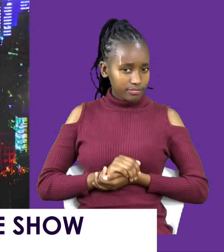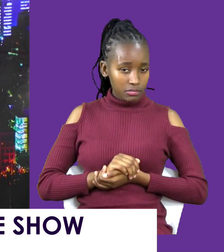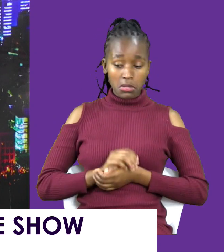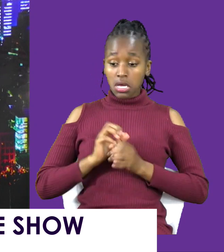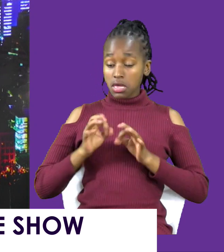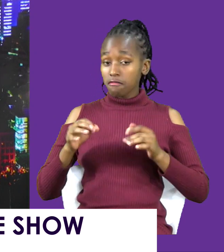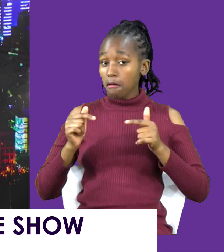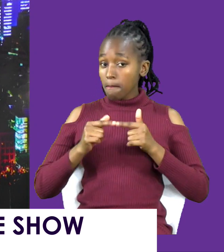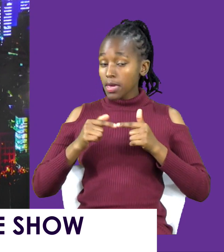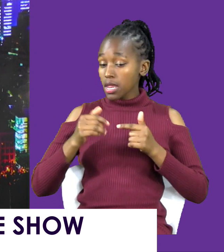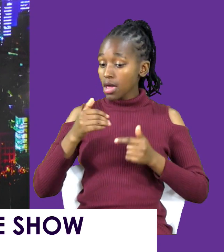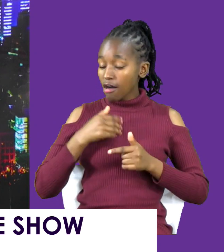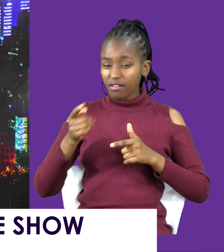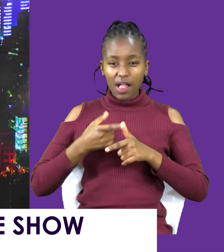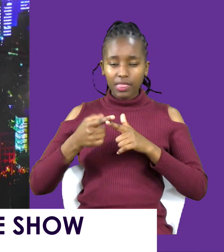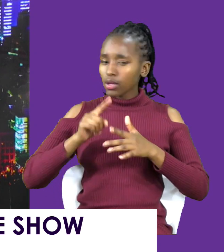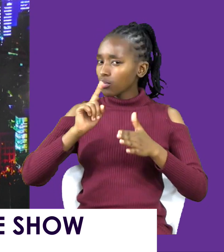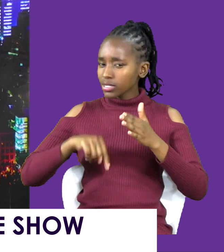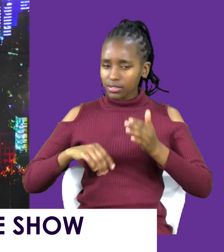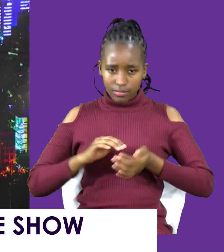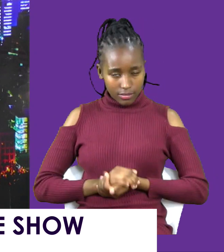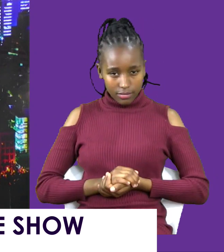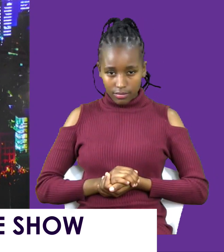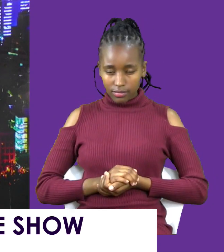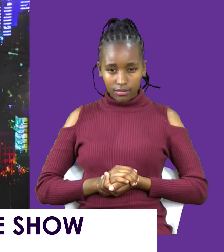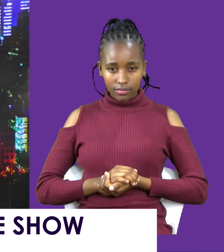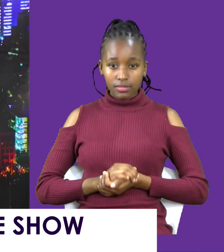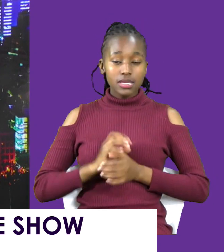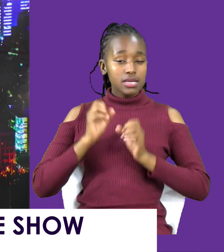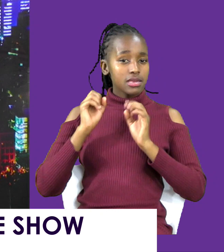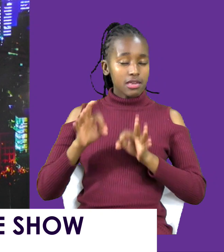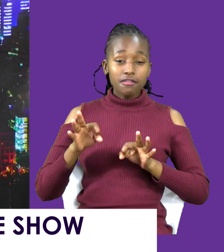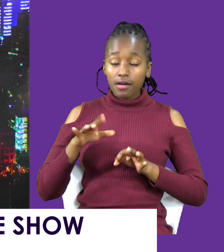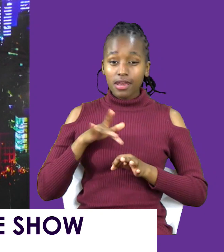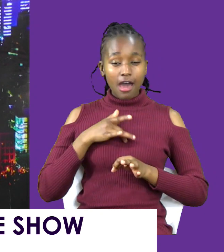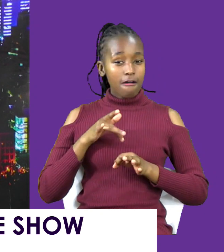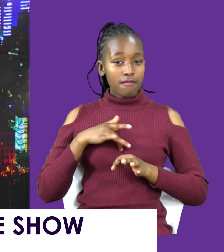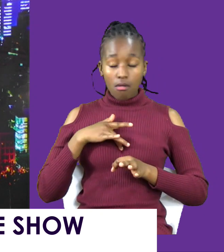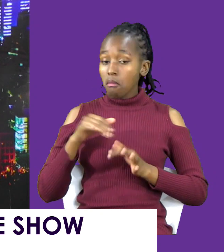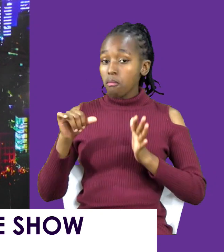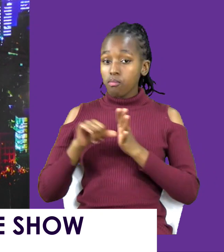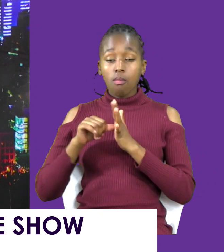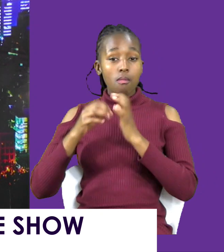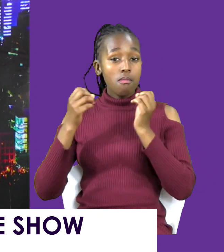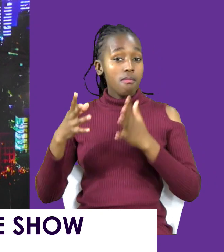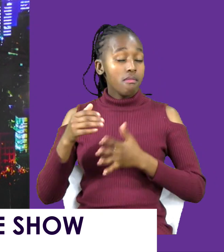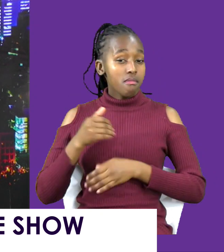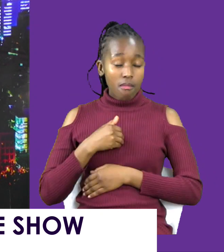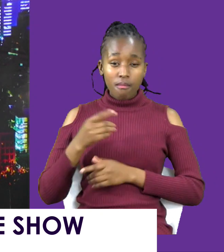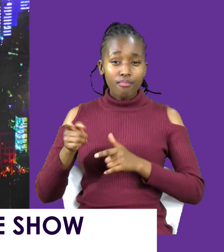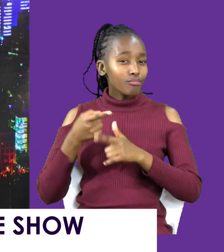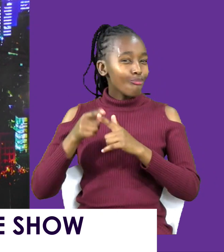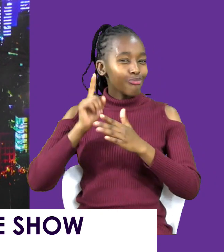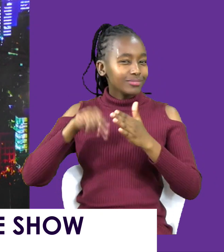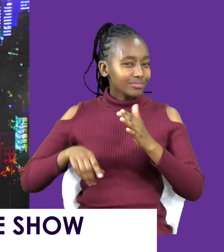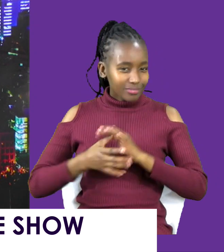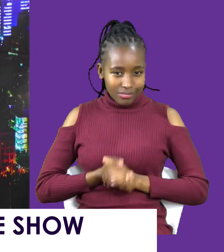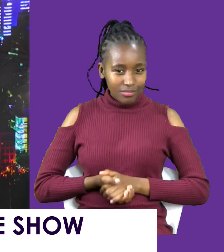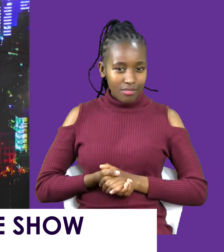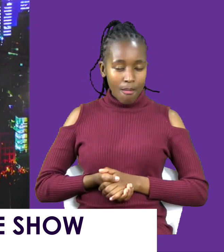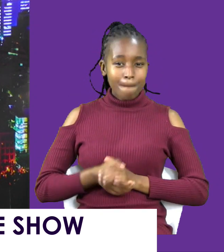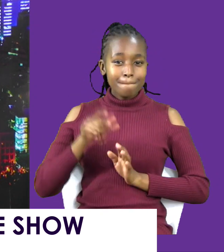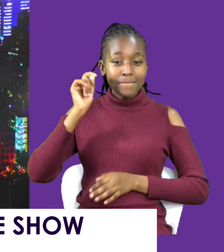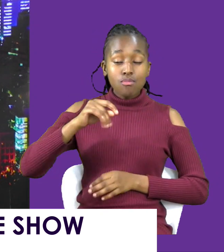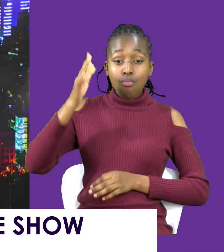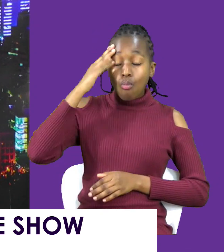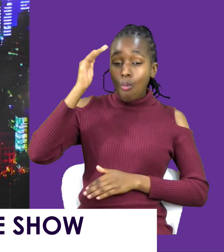to you, identify it. Anything that brings some resistance, identify it very fast. There are things that have been